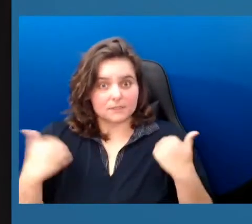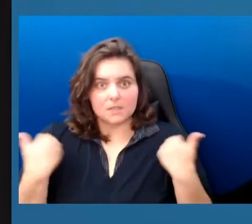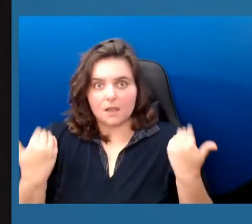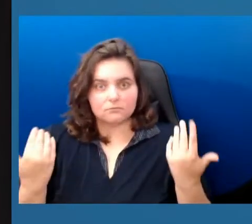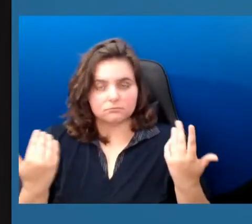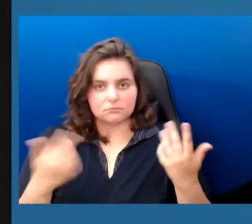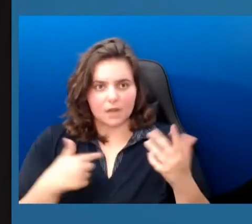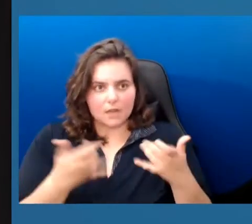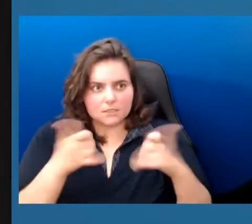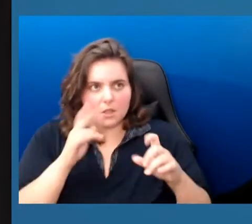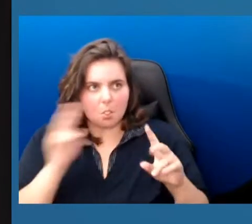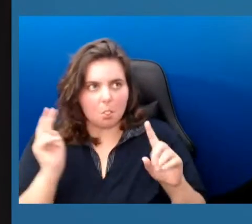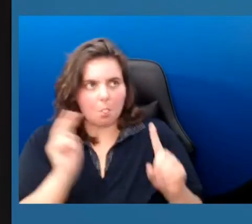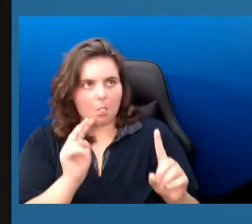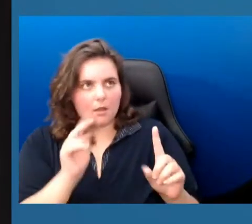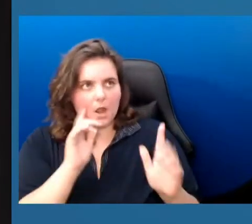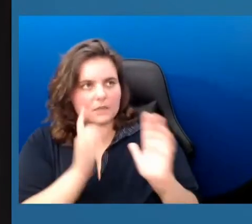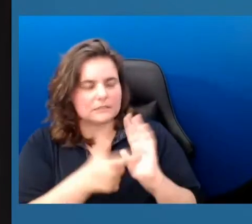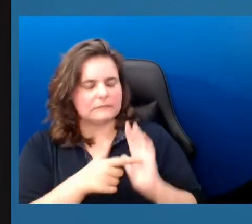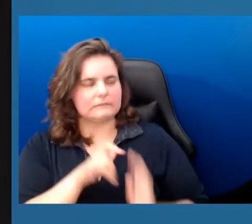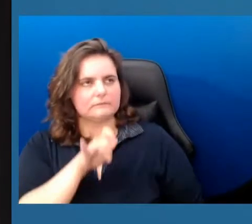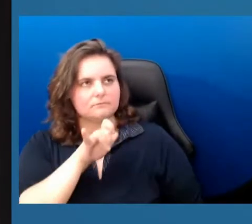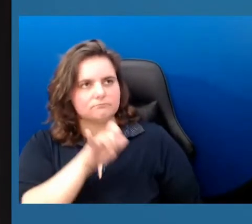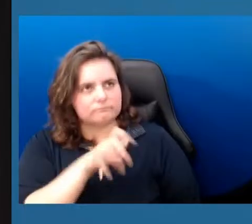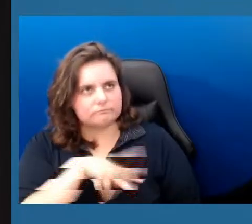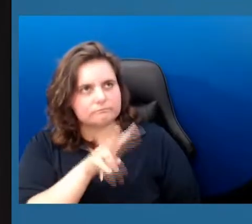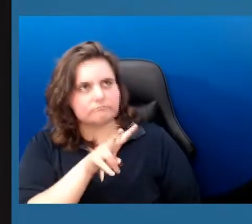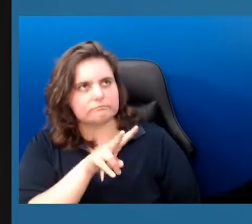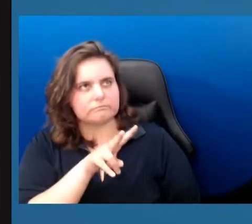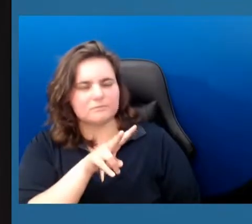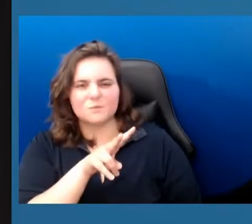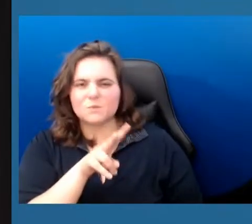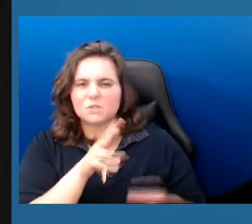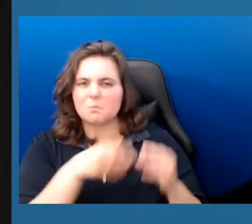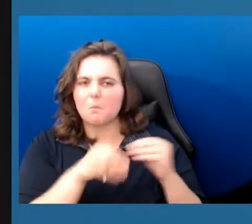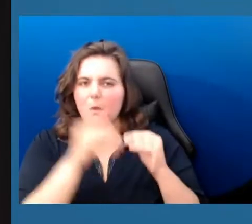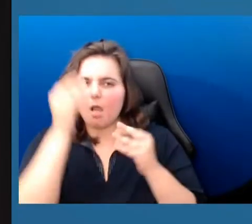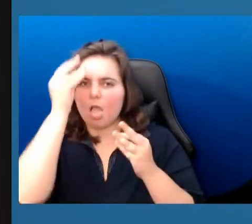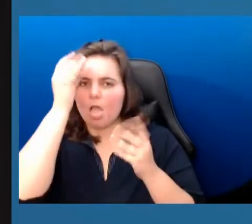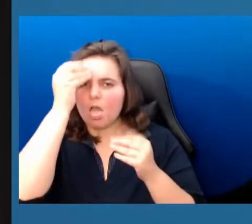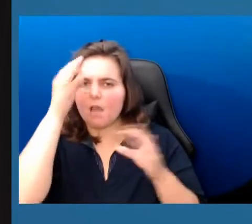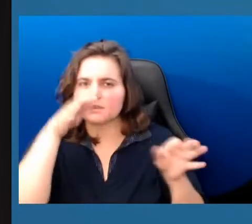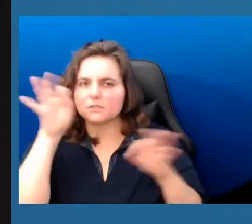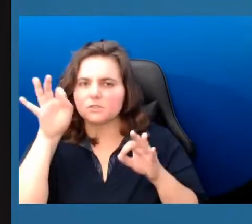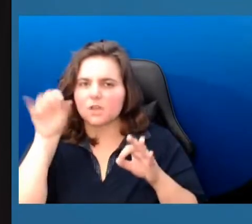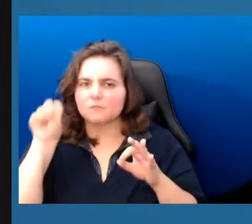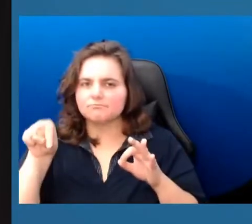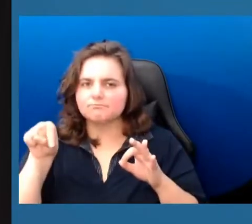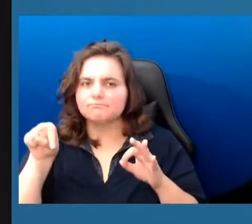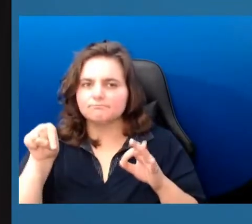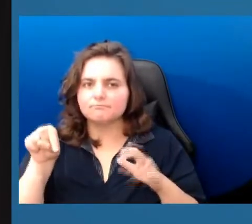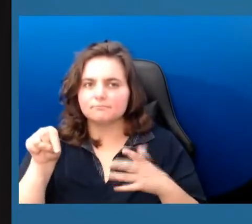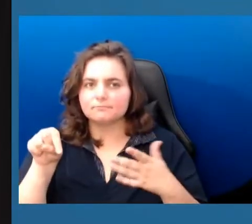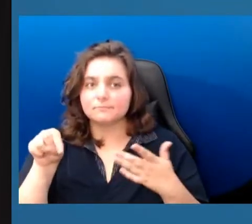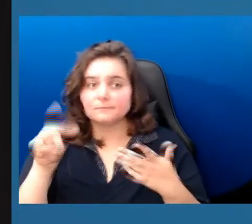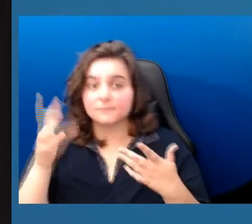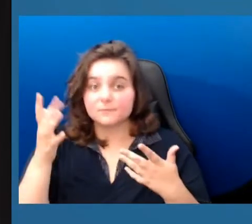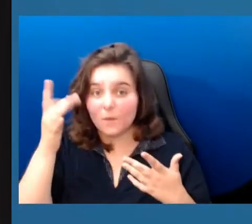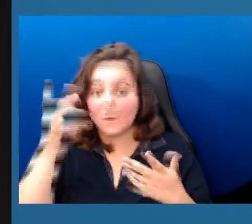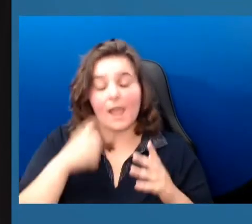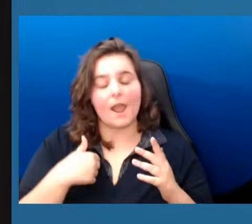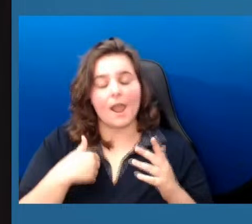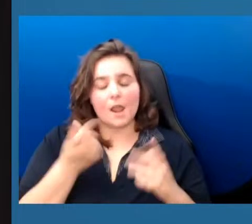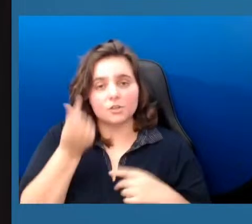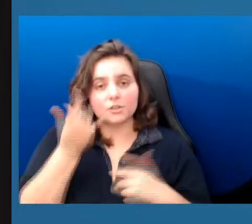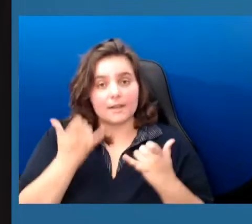him, he was always just a bit more preoccupied. And it was preoccupied for what I realize now as an adult